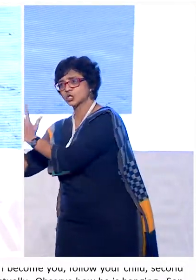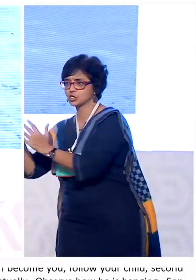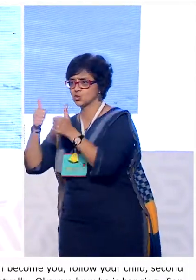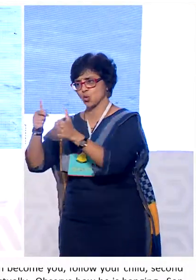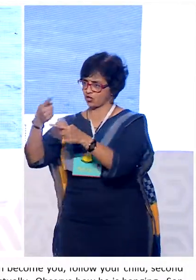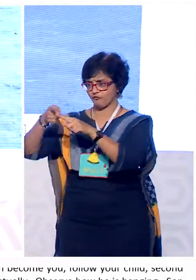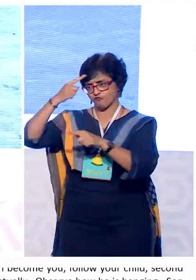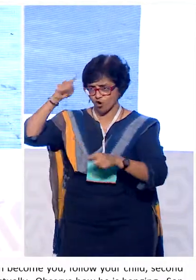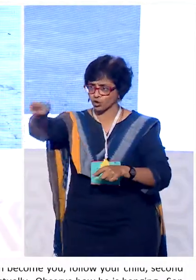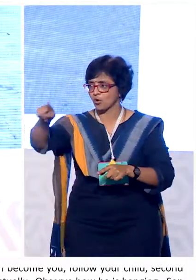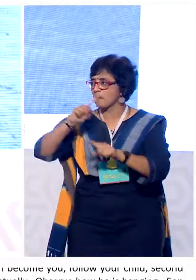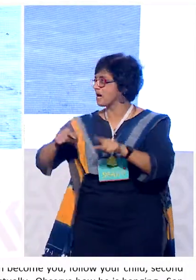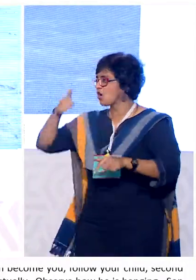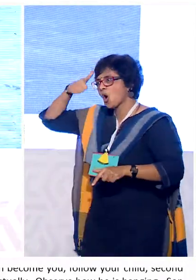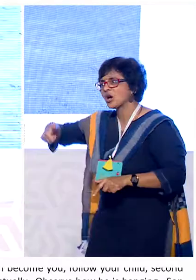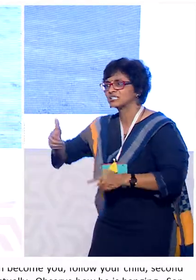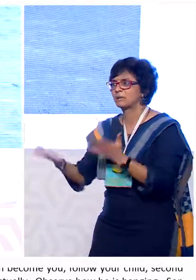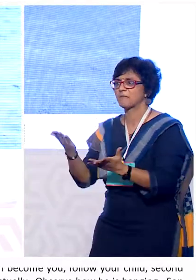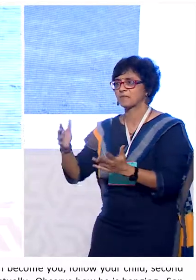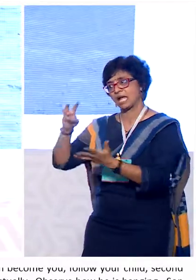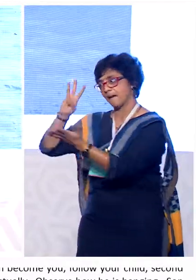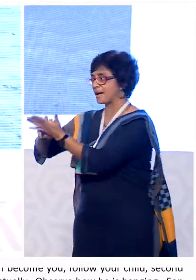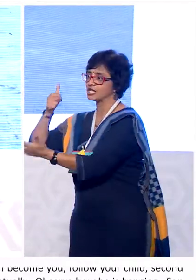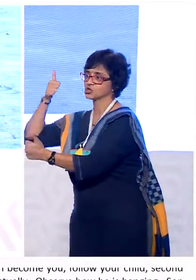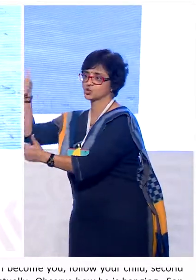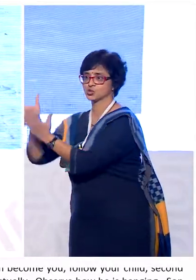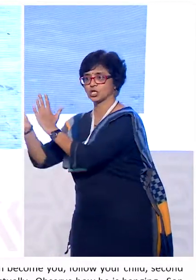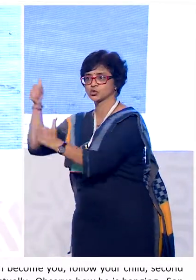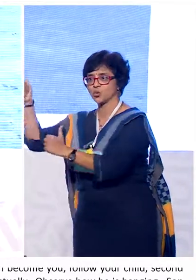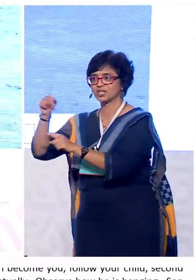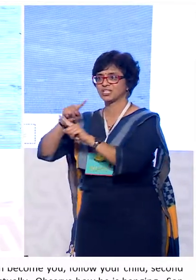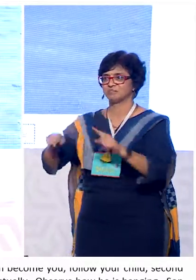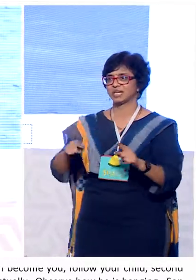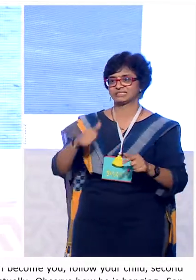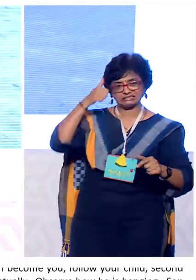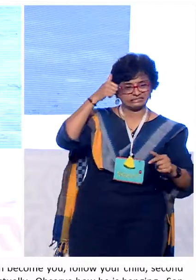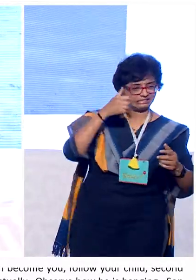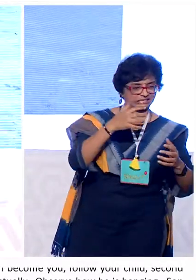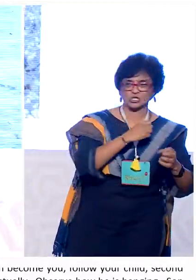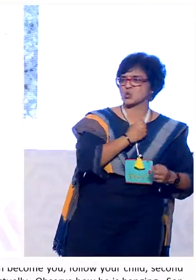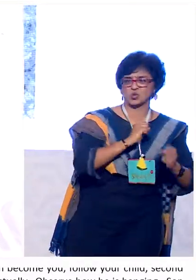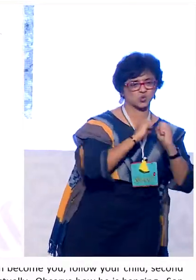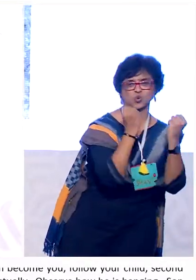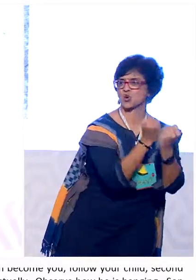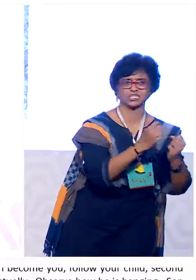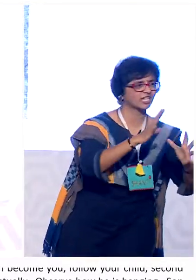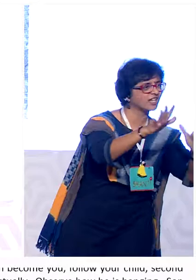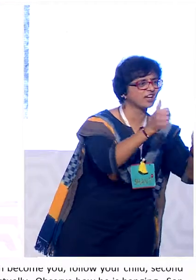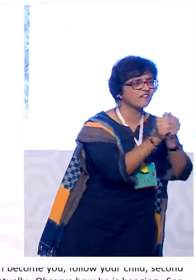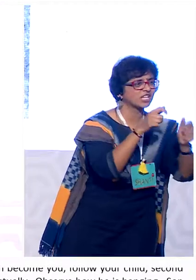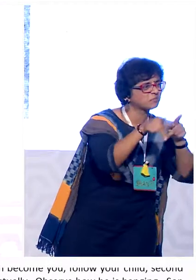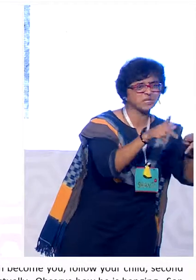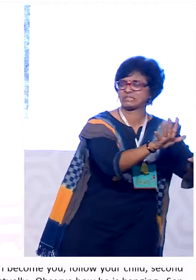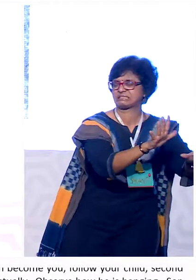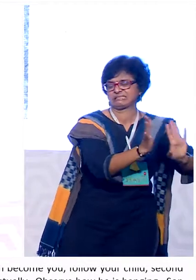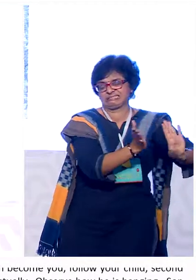25 years but can't wipe his ass. It's because the different parts of the brain aren't communicating properly. So if you do these types of activities, you're going